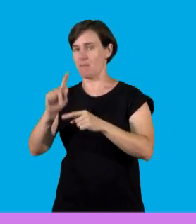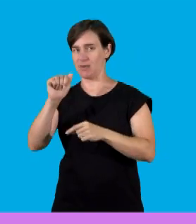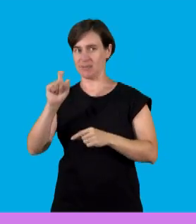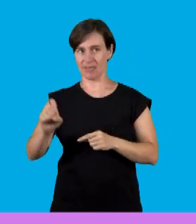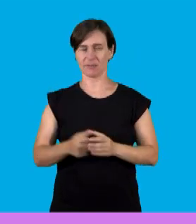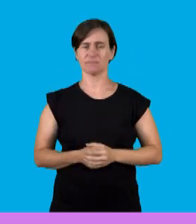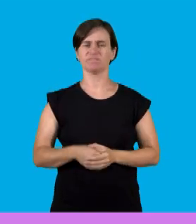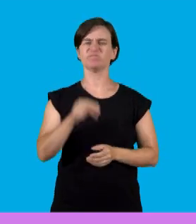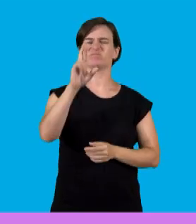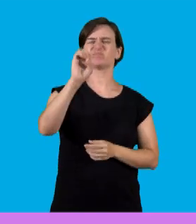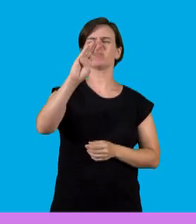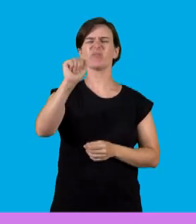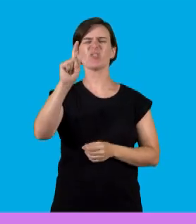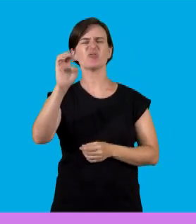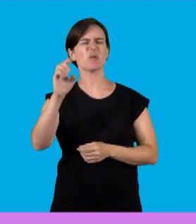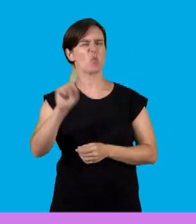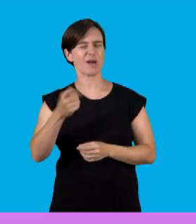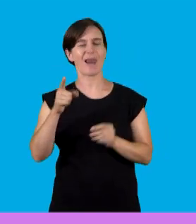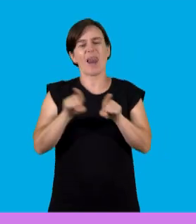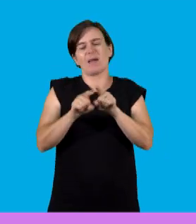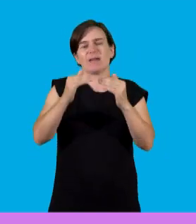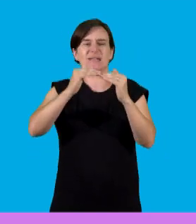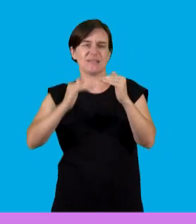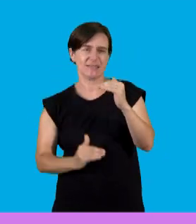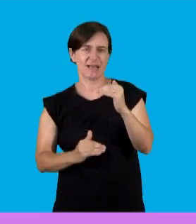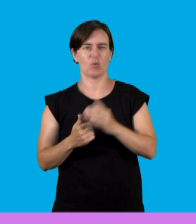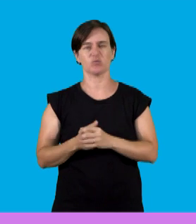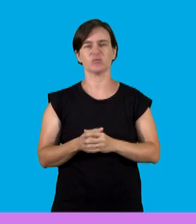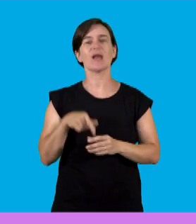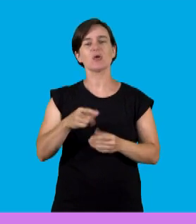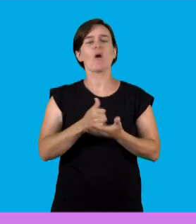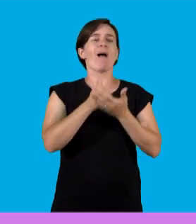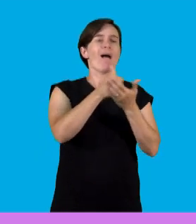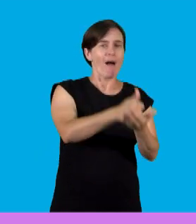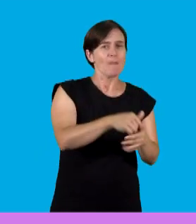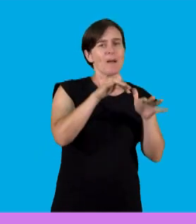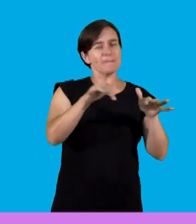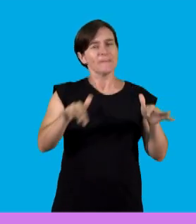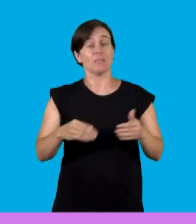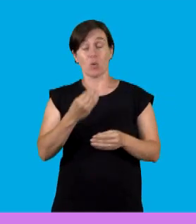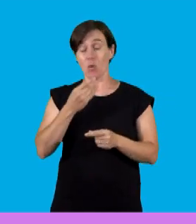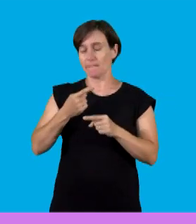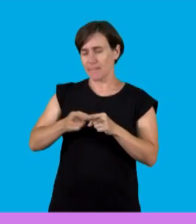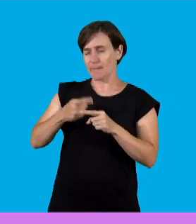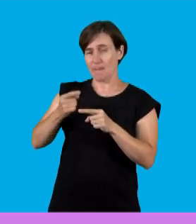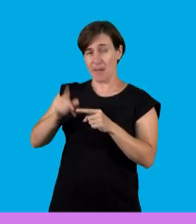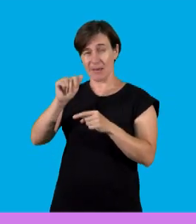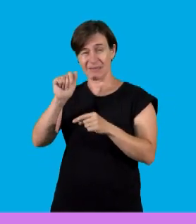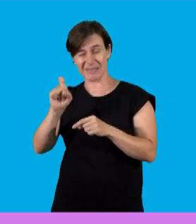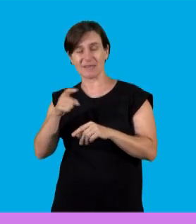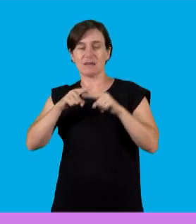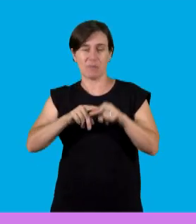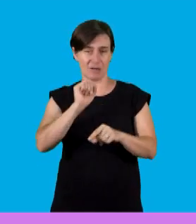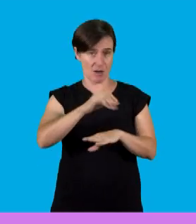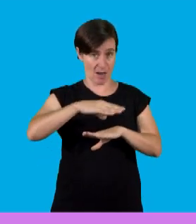important. Rebate is like a discount. Tax relief for individuals, right? So it's a relief who are paying tax according to their